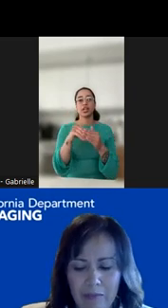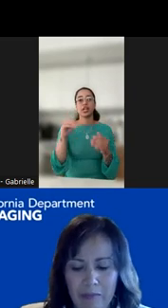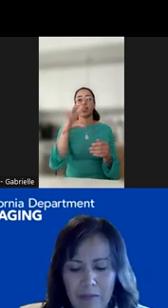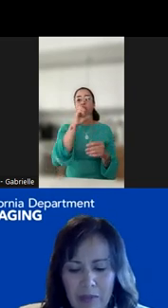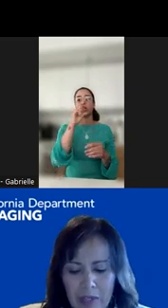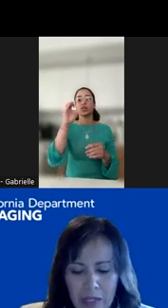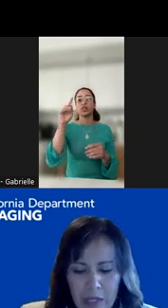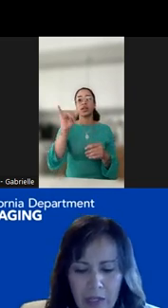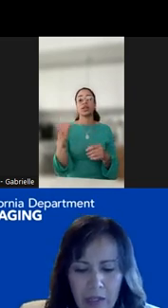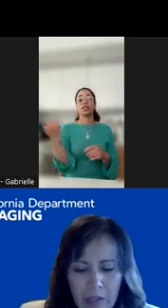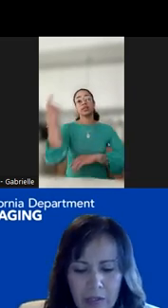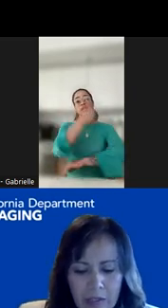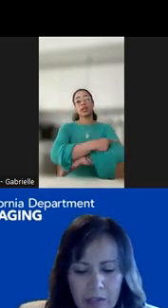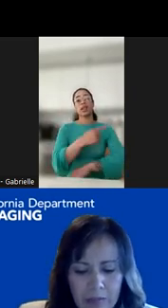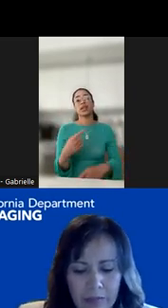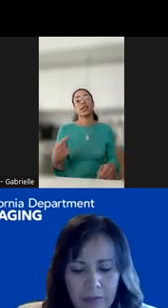Today,